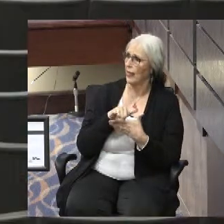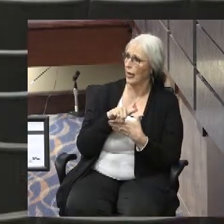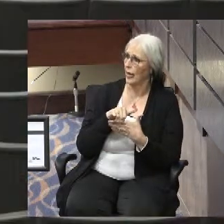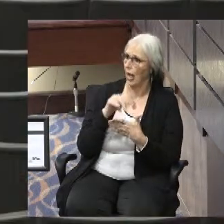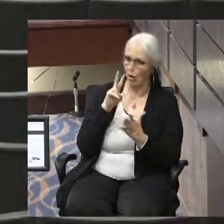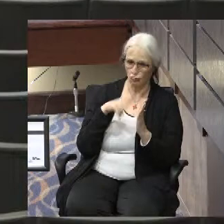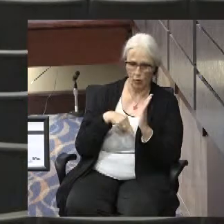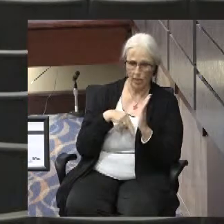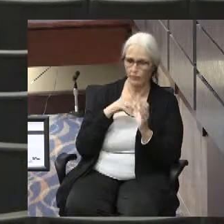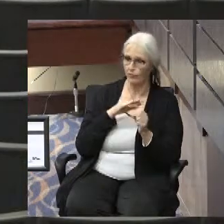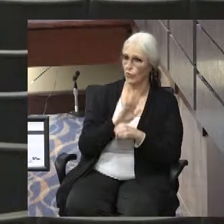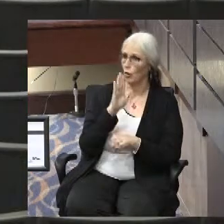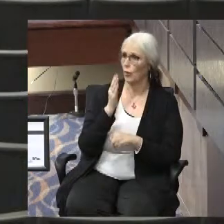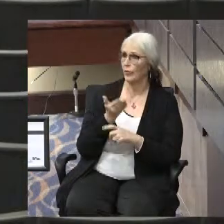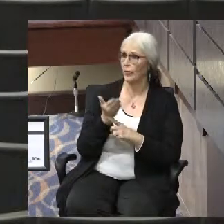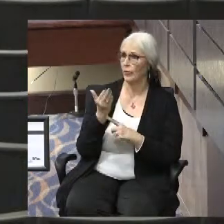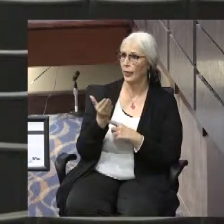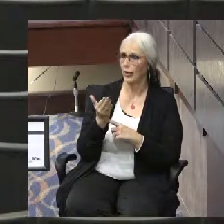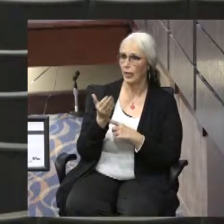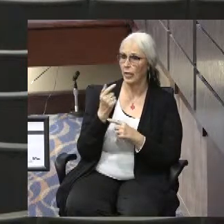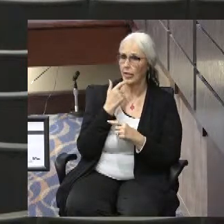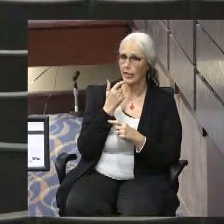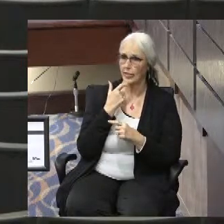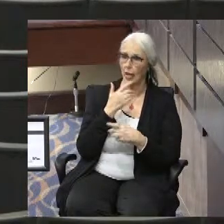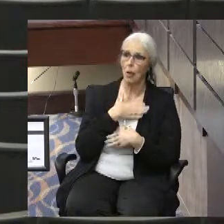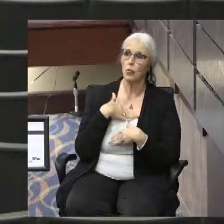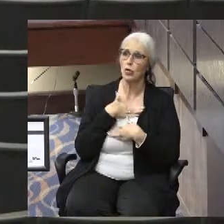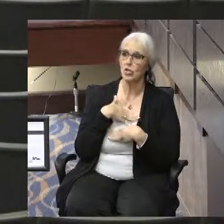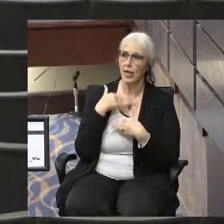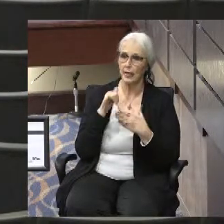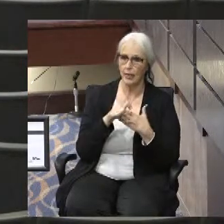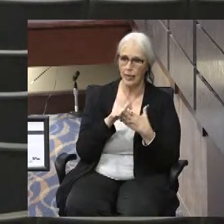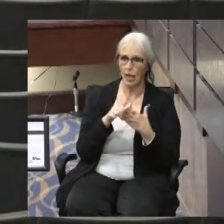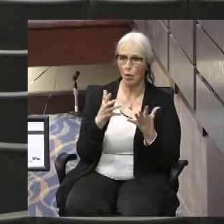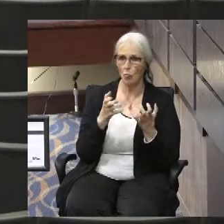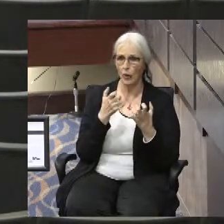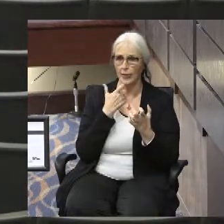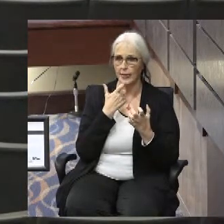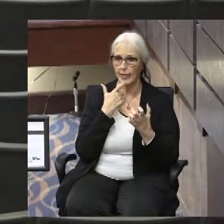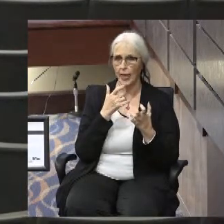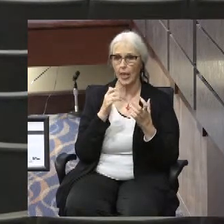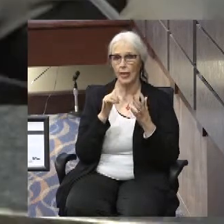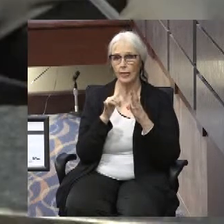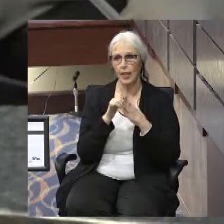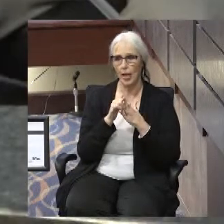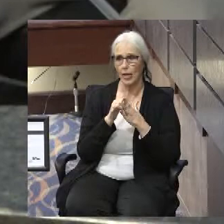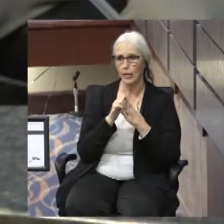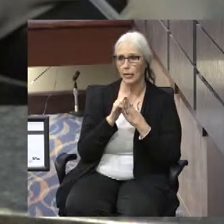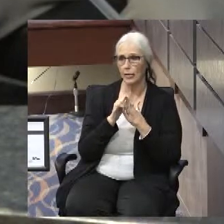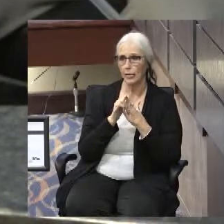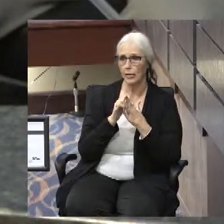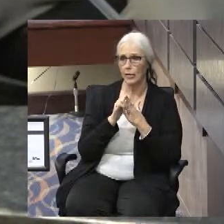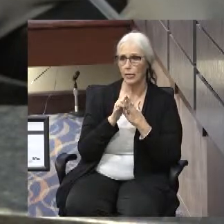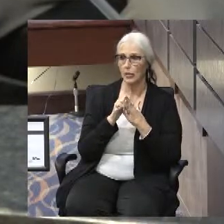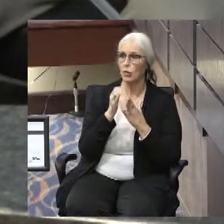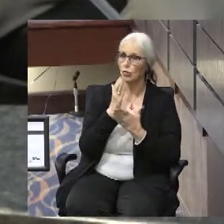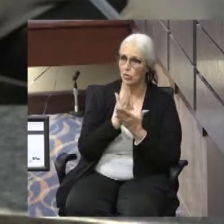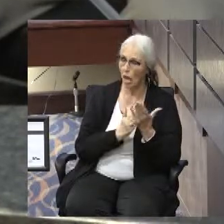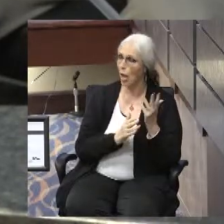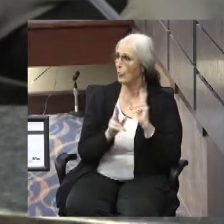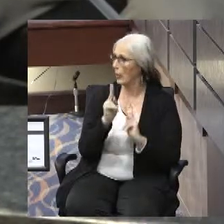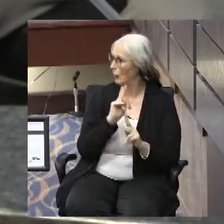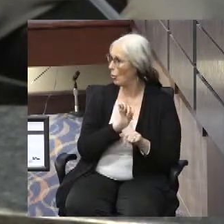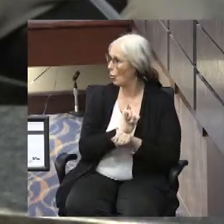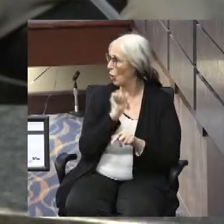whole thing, and I said, well, I appreciate that, but I just wanted to bring it out that there's some people that are working